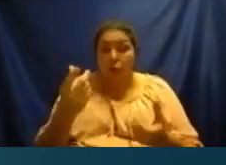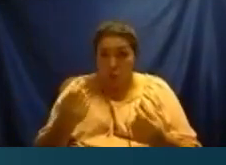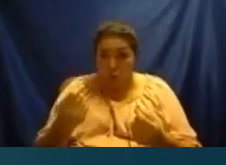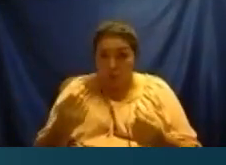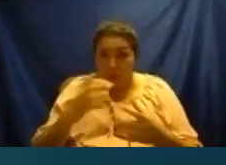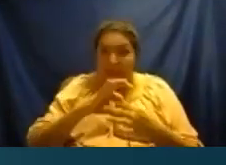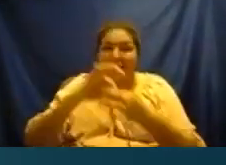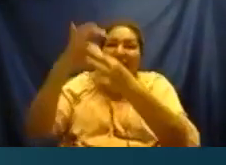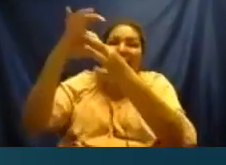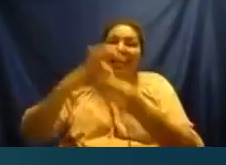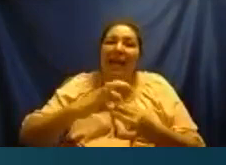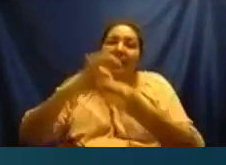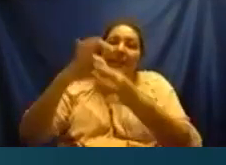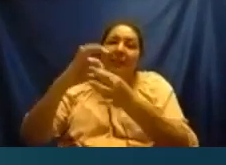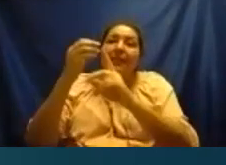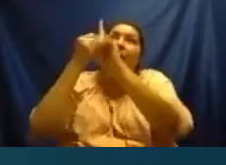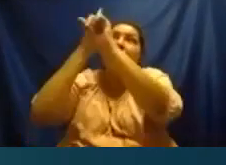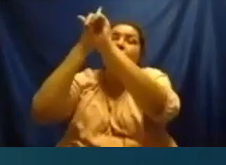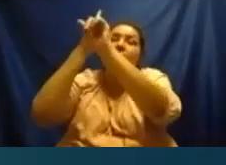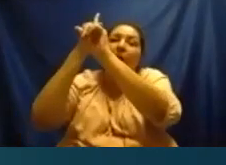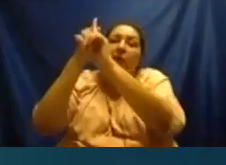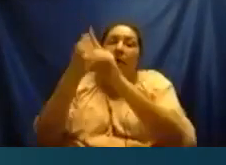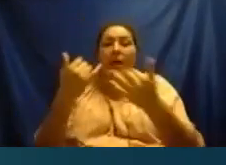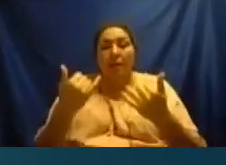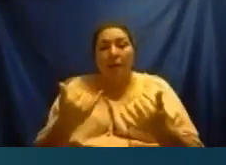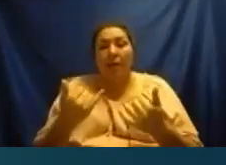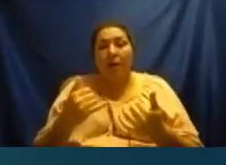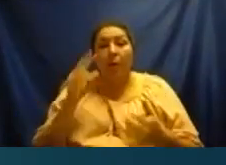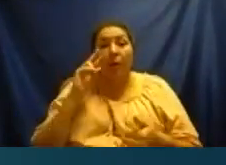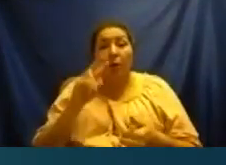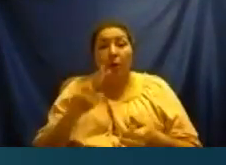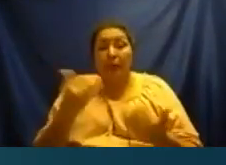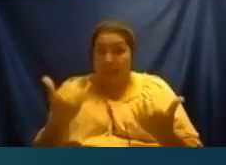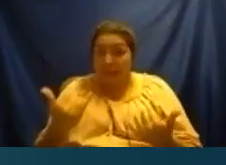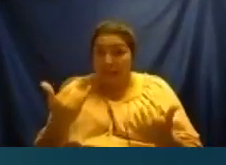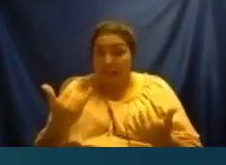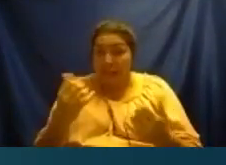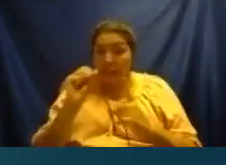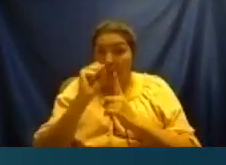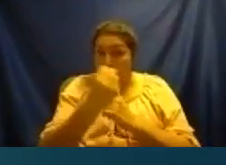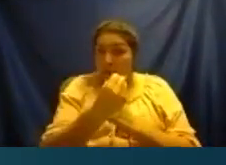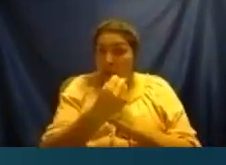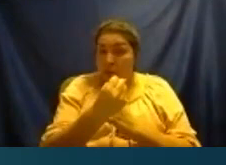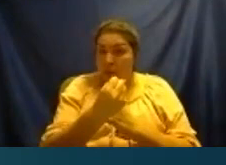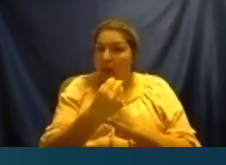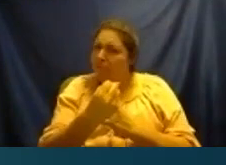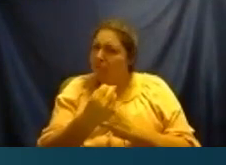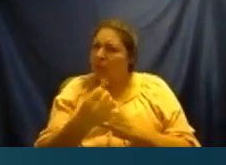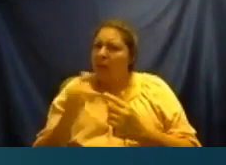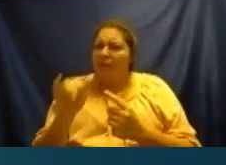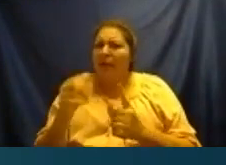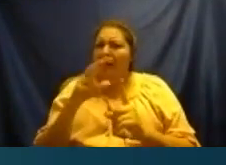himself. And, we can take a look at today's situation and say, doesn't that sort of apply to